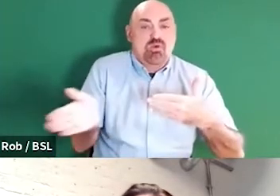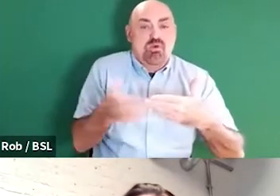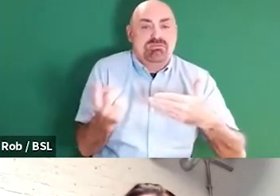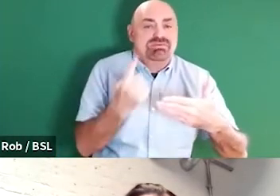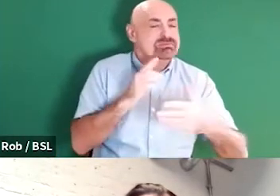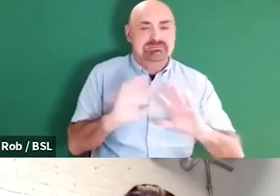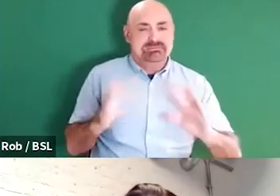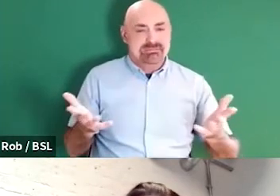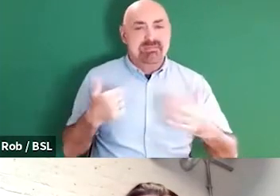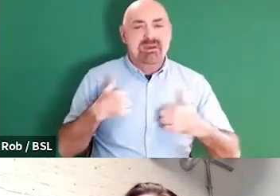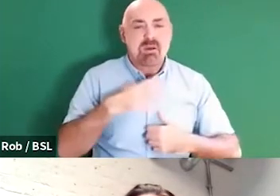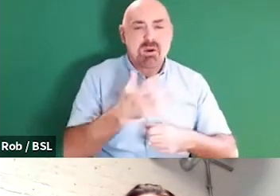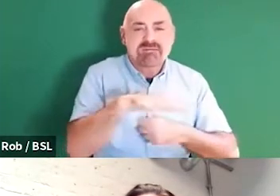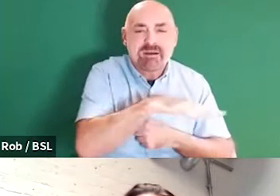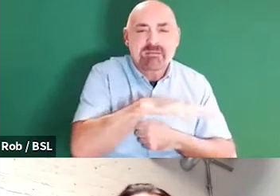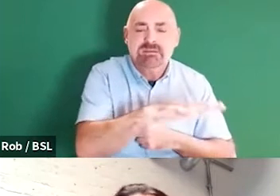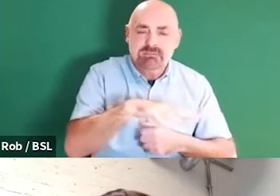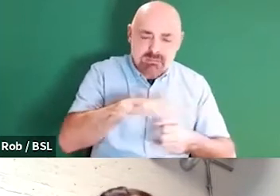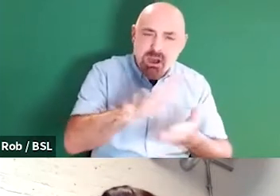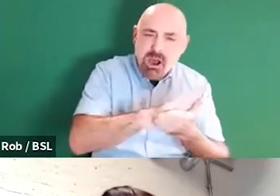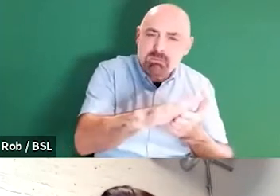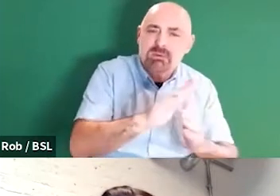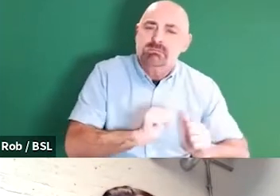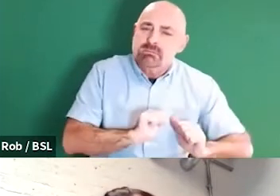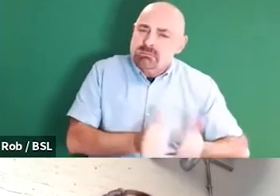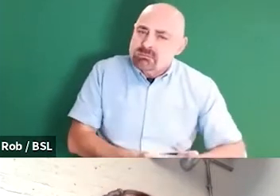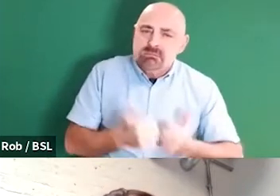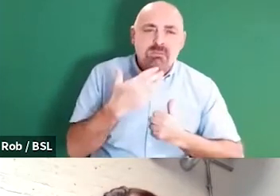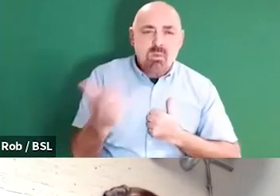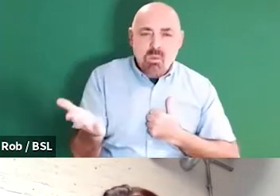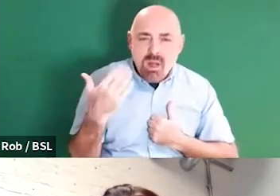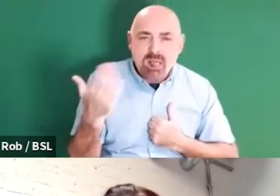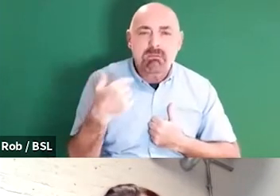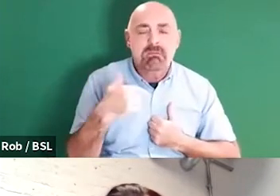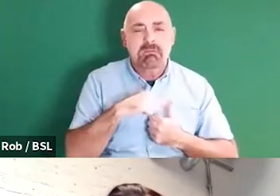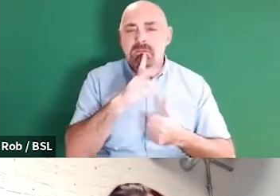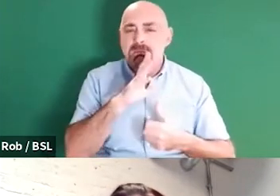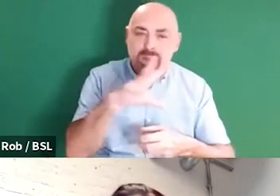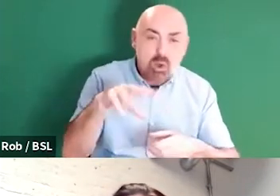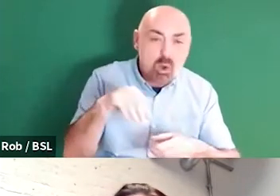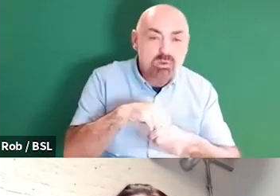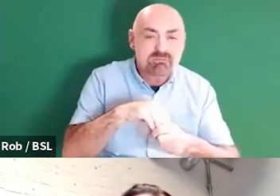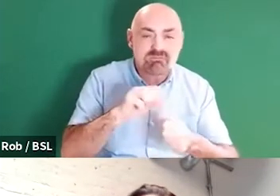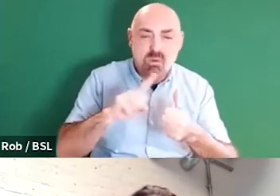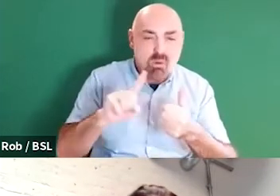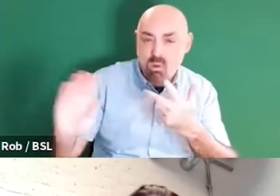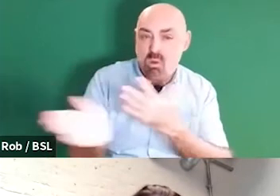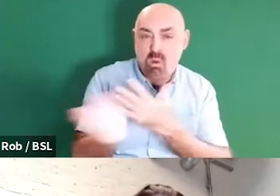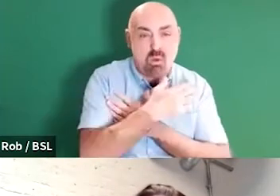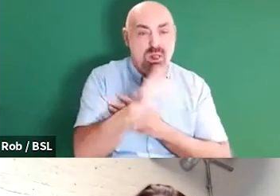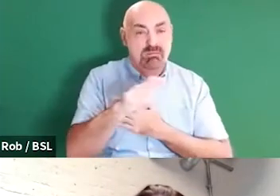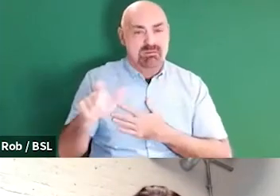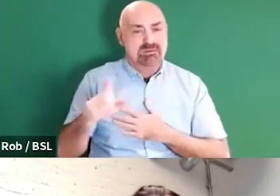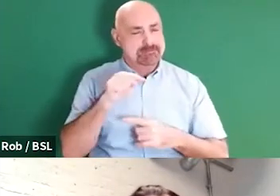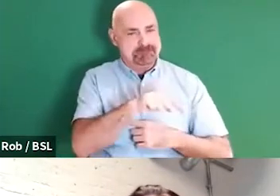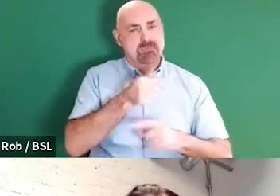an environment that's compassionate, that's welcoming, that's inclusive of all, and that provides a